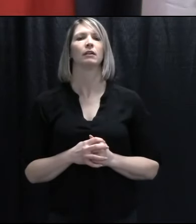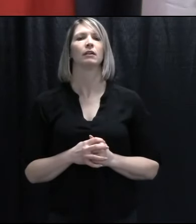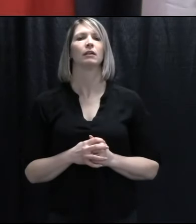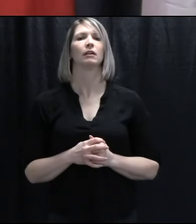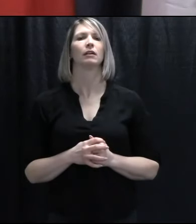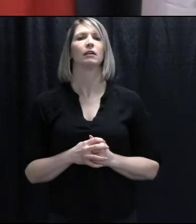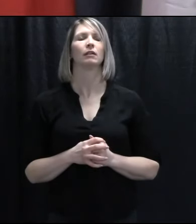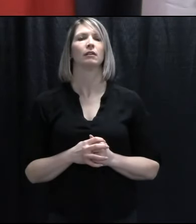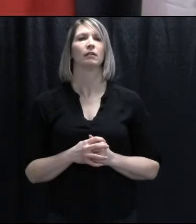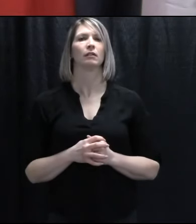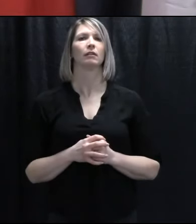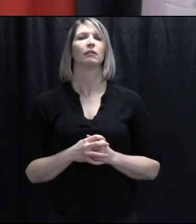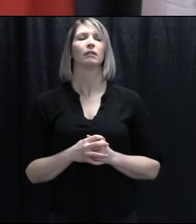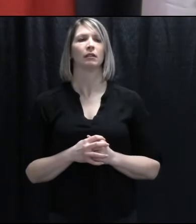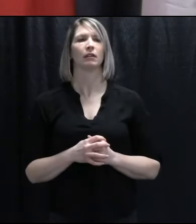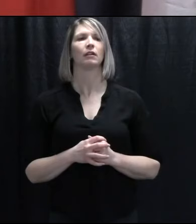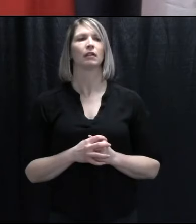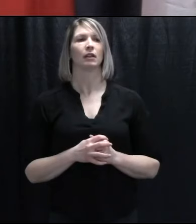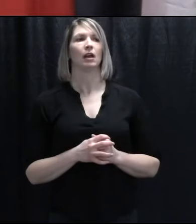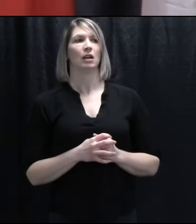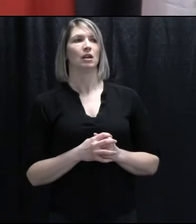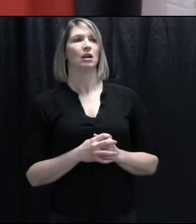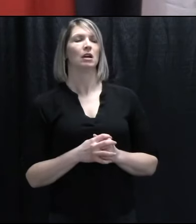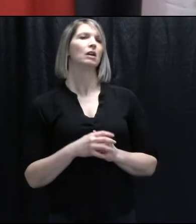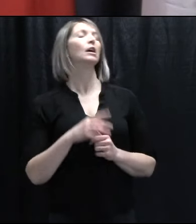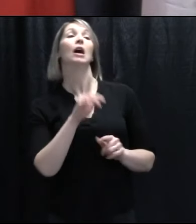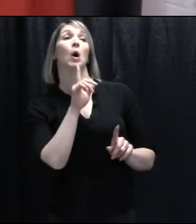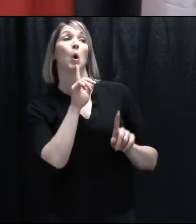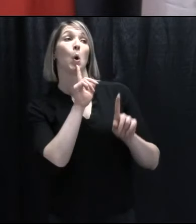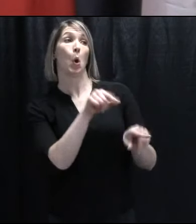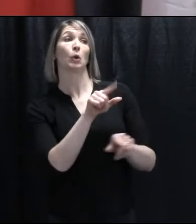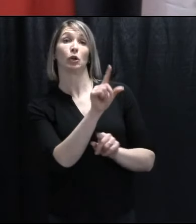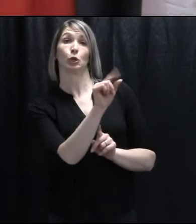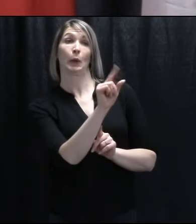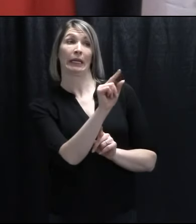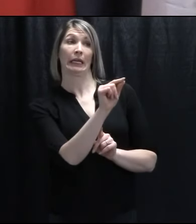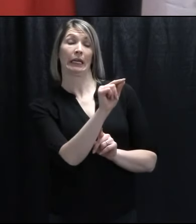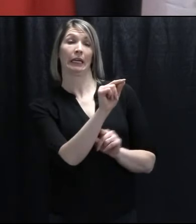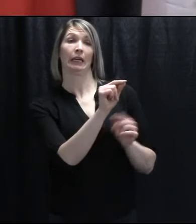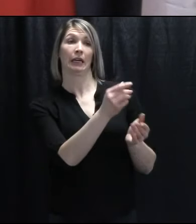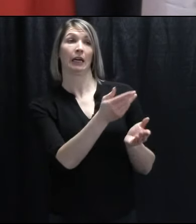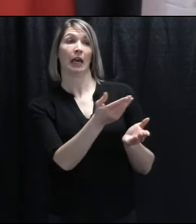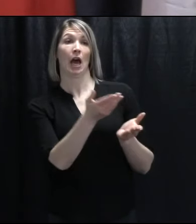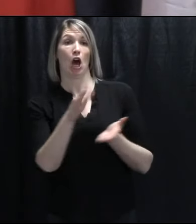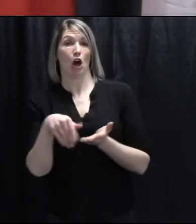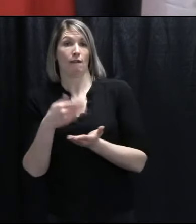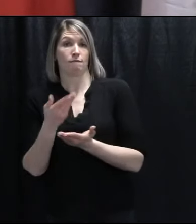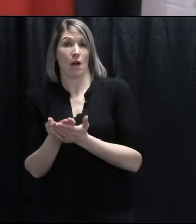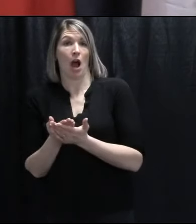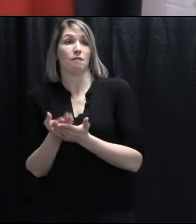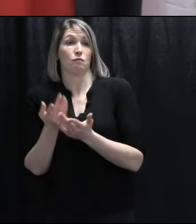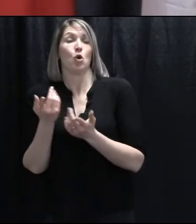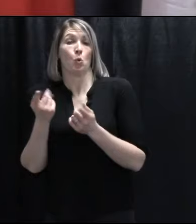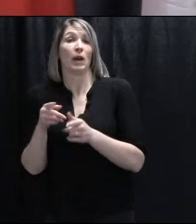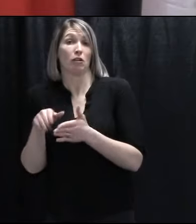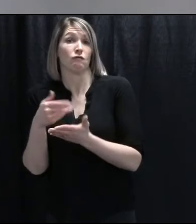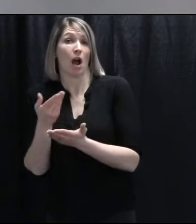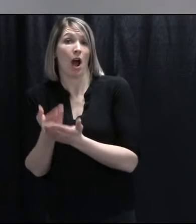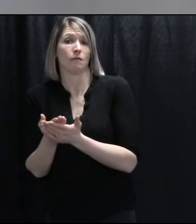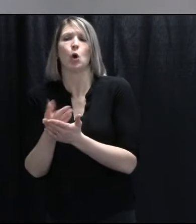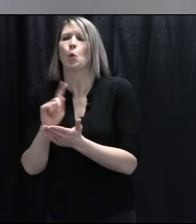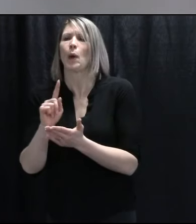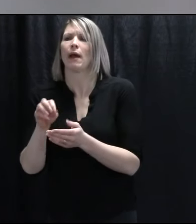of have a final destination in the health regions, or are they not being allocated yet? We have a kind of